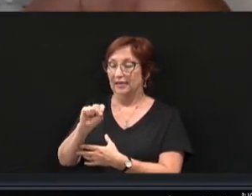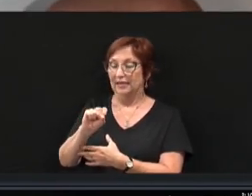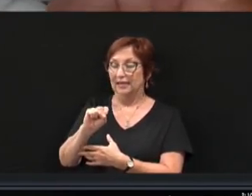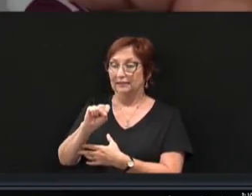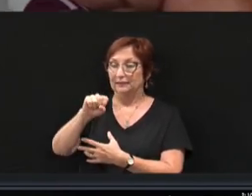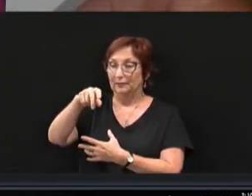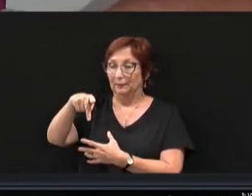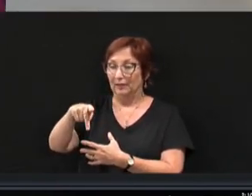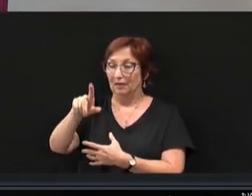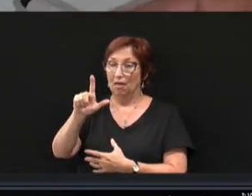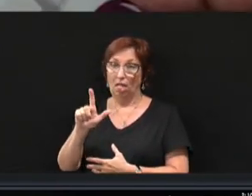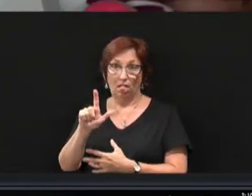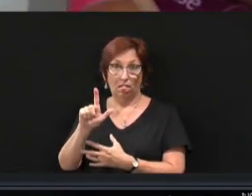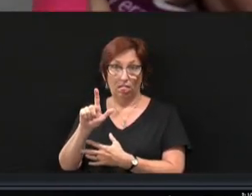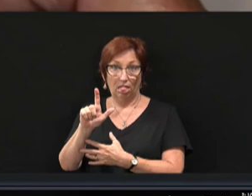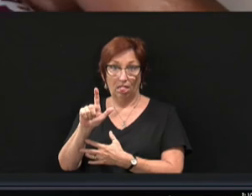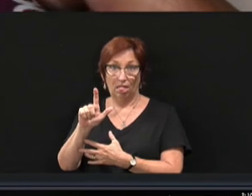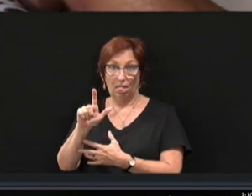SPL,